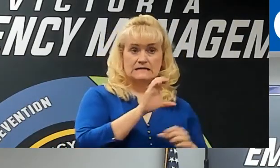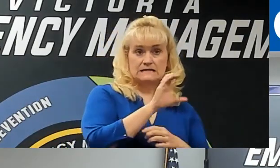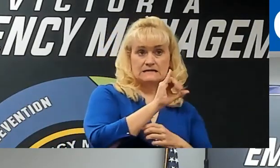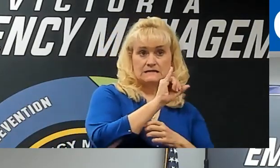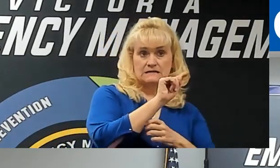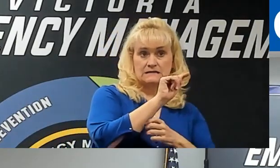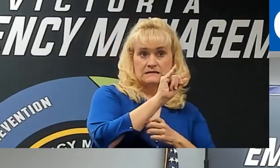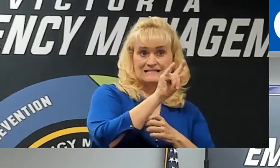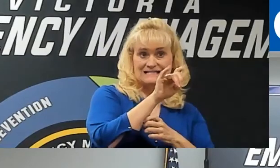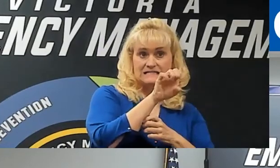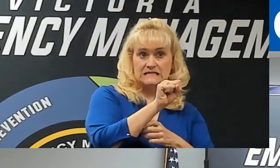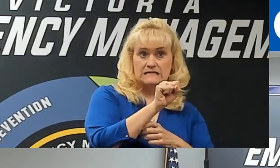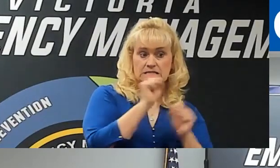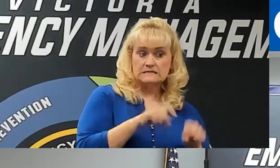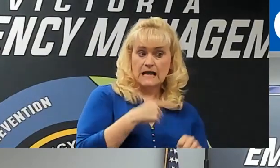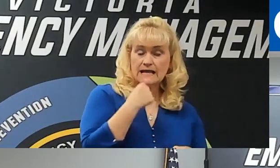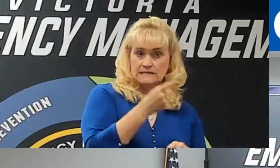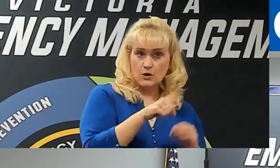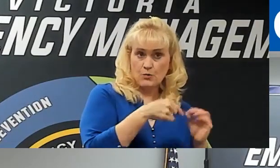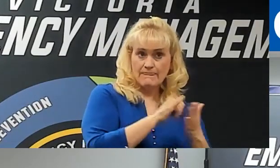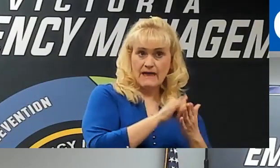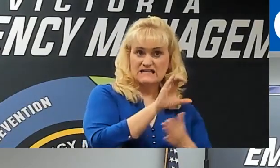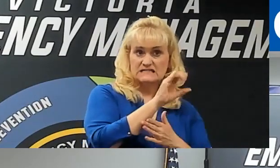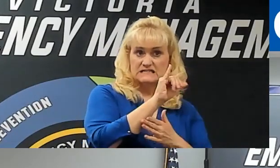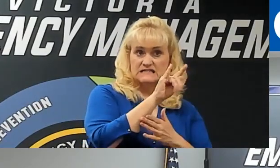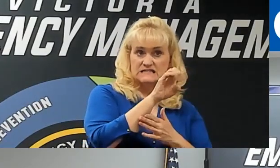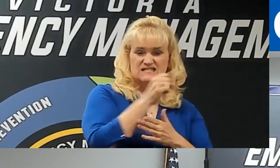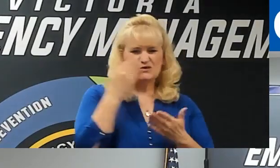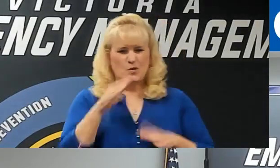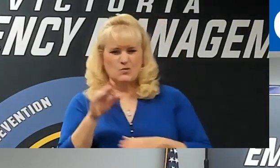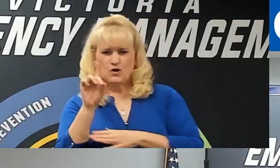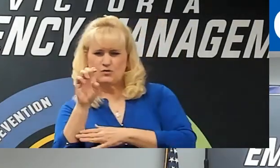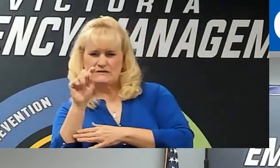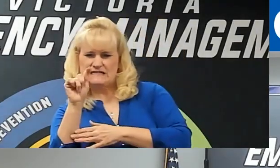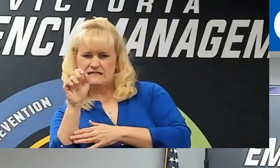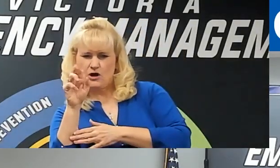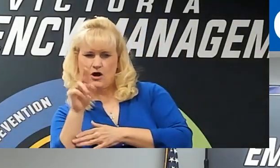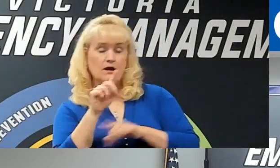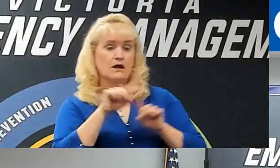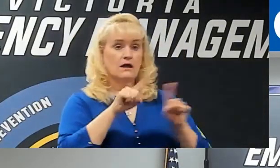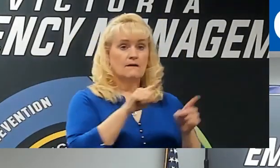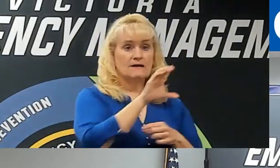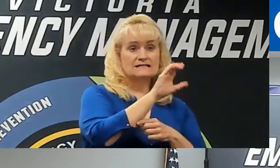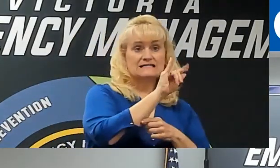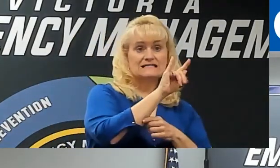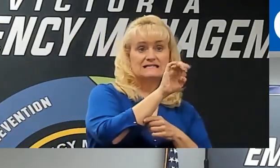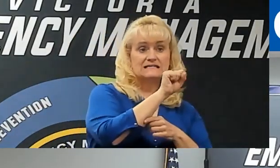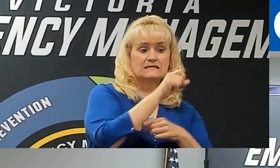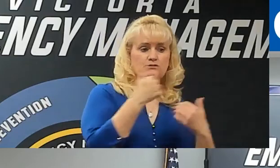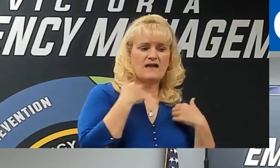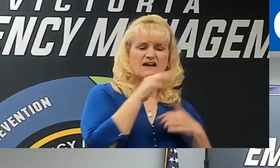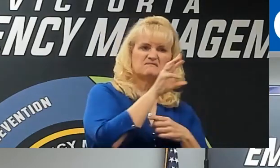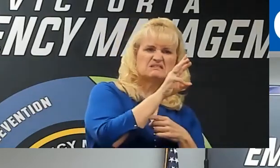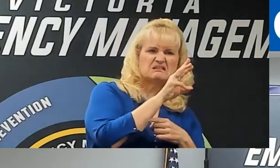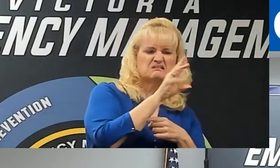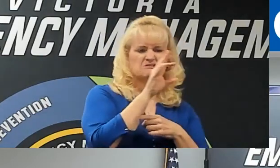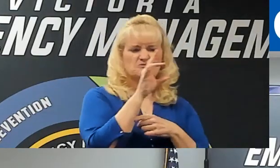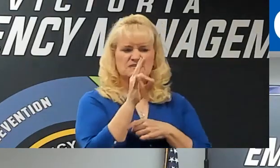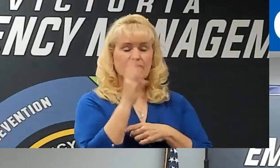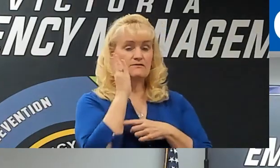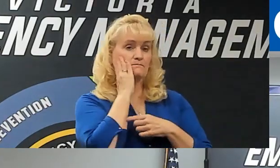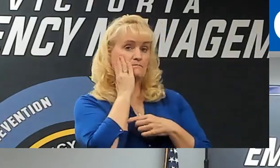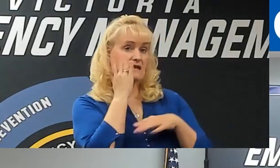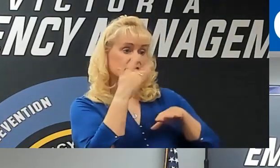you the numbers for DTAR, but I can tell you that we have about 6 or 7 ICU beds available. So that's not a whole